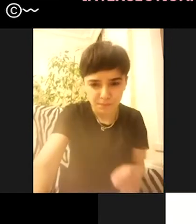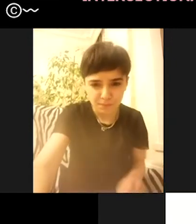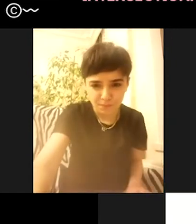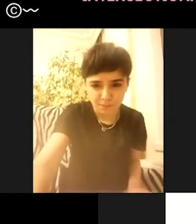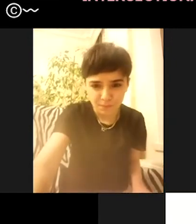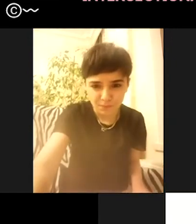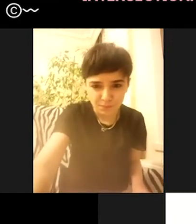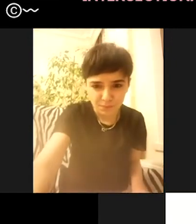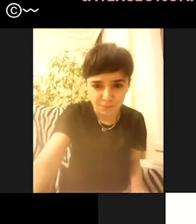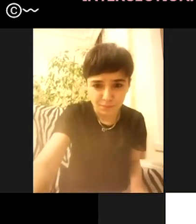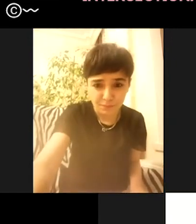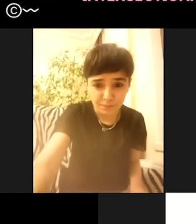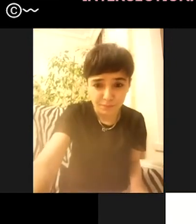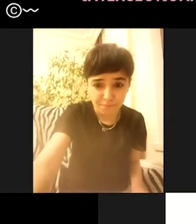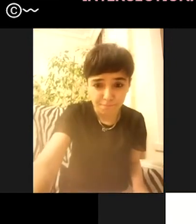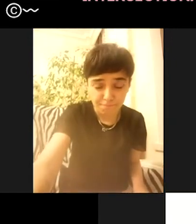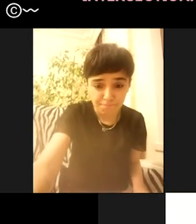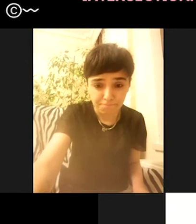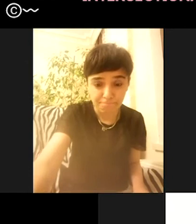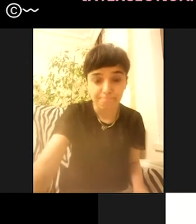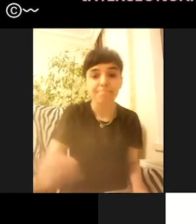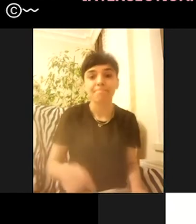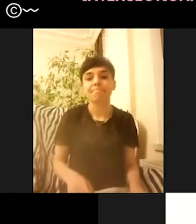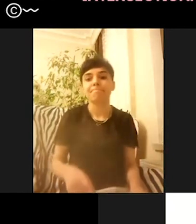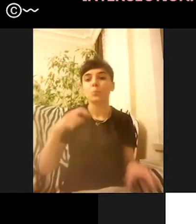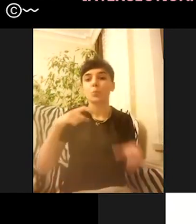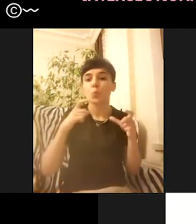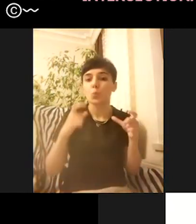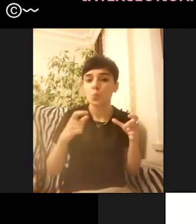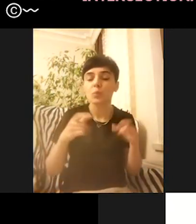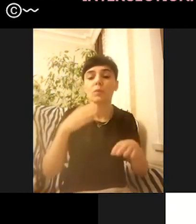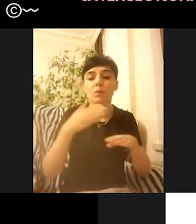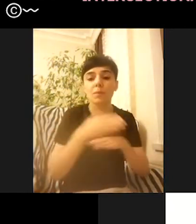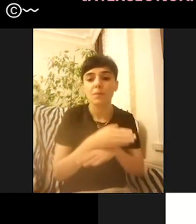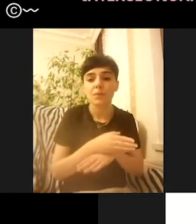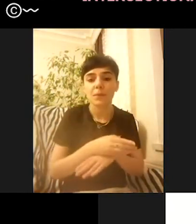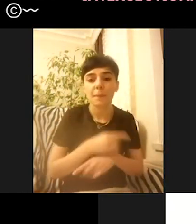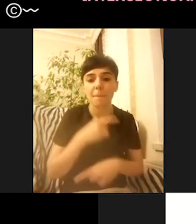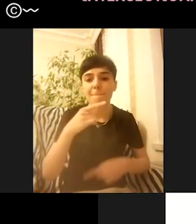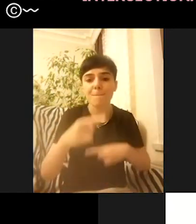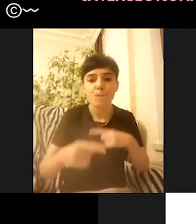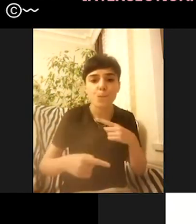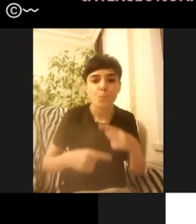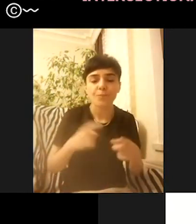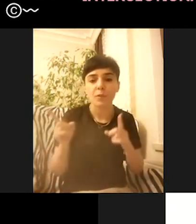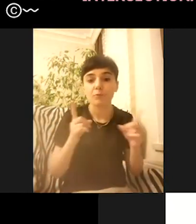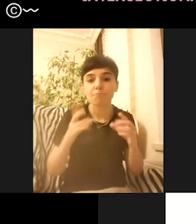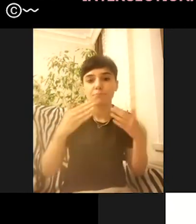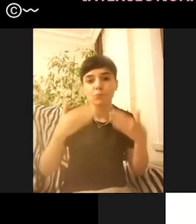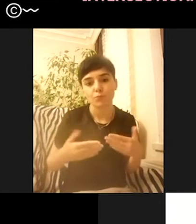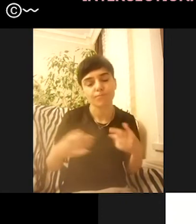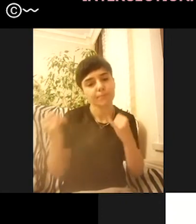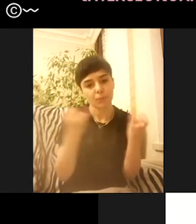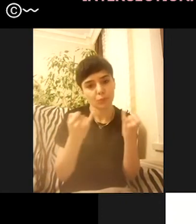really speaking about this particular history is that there's a certain sense of pride and attachment to